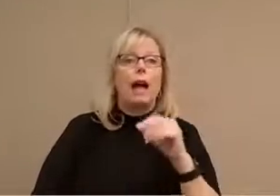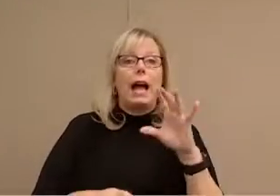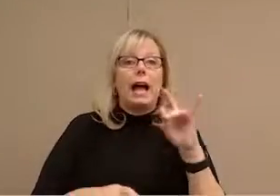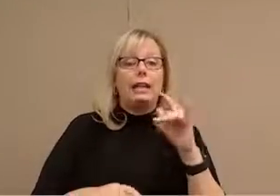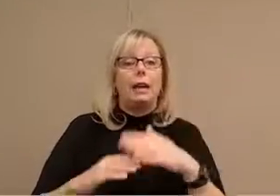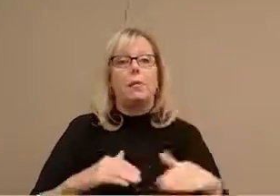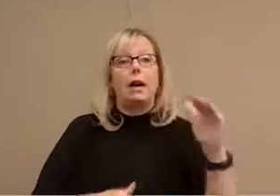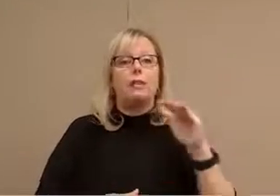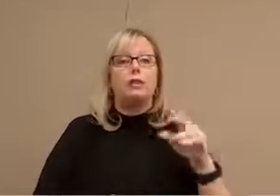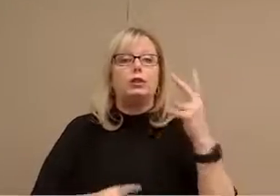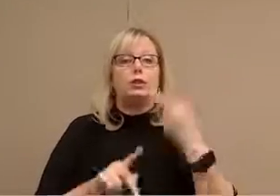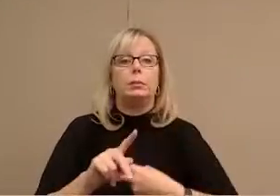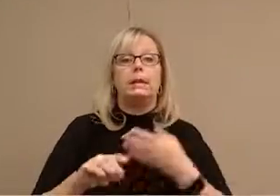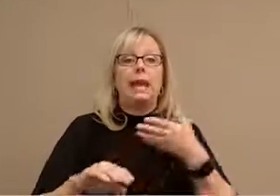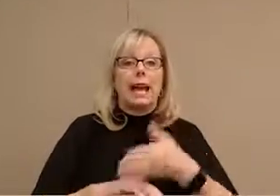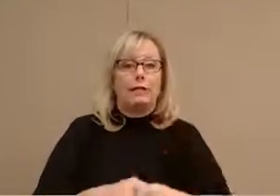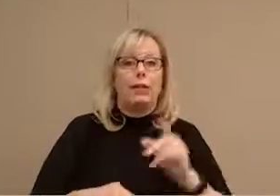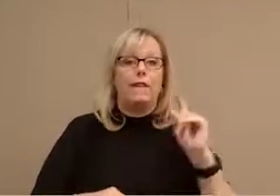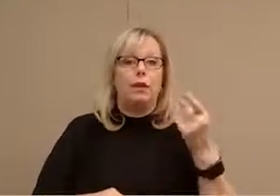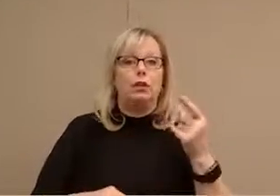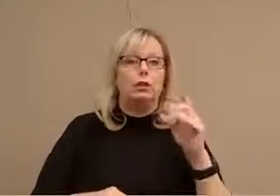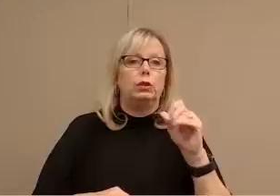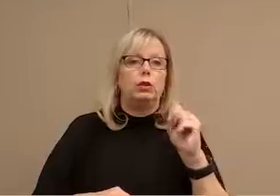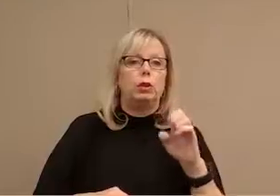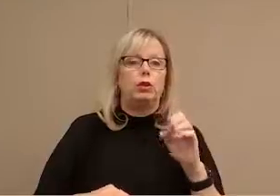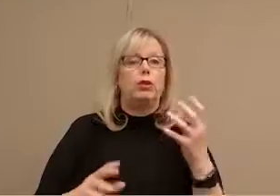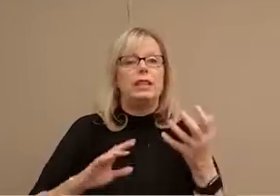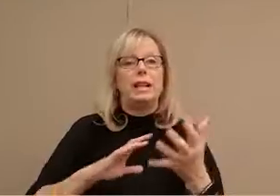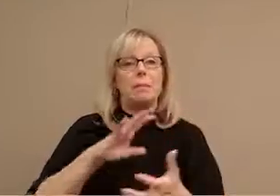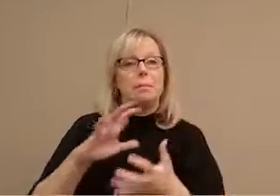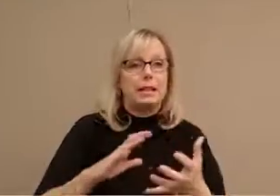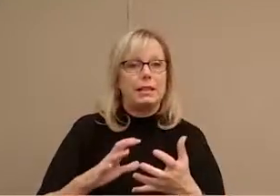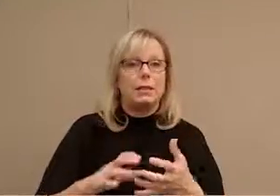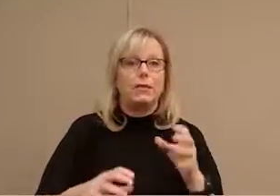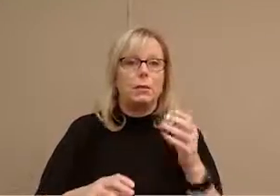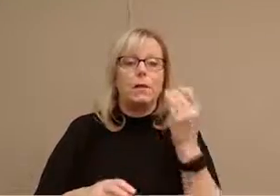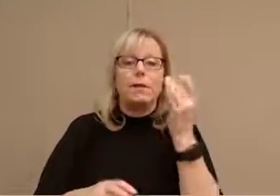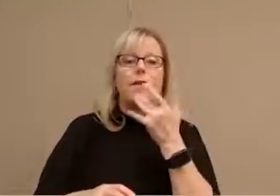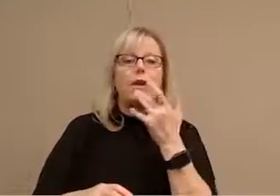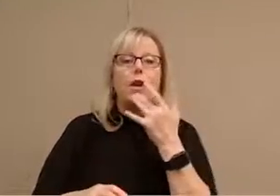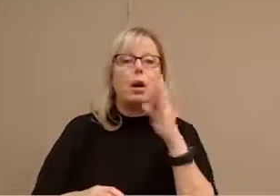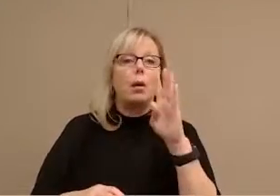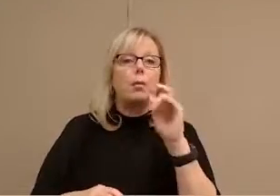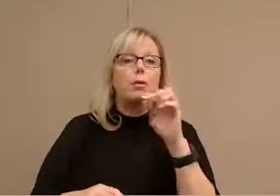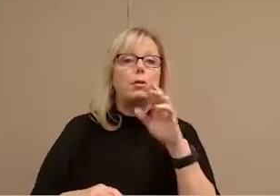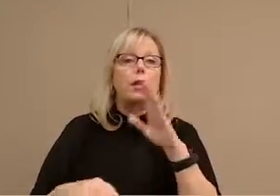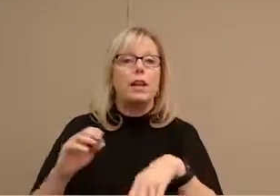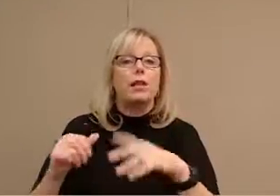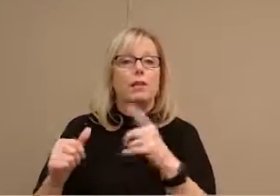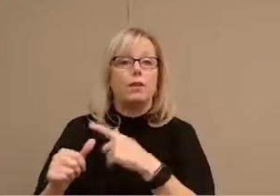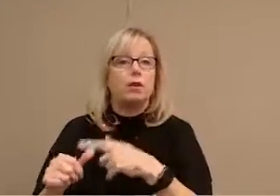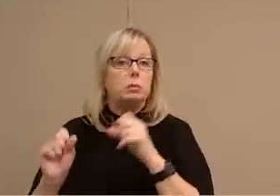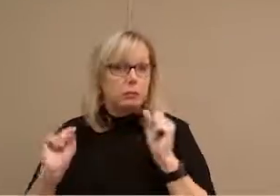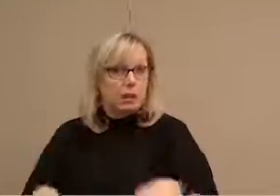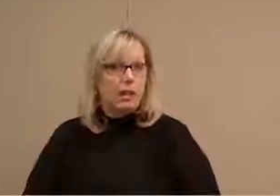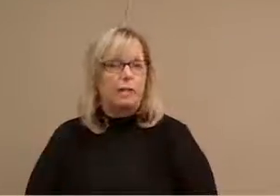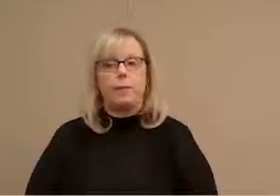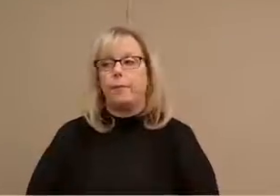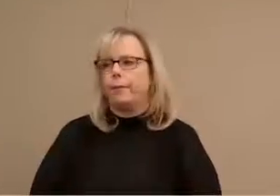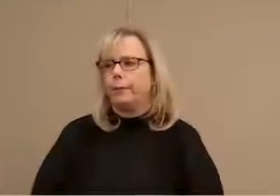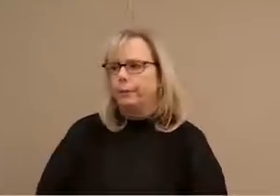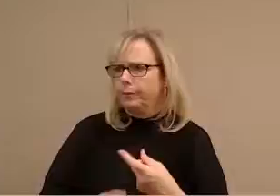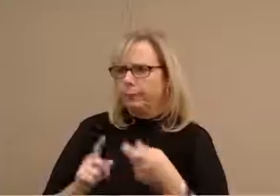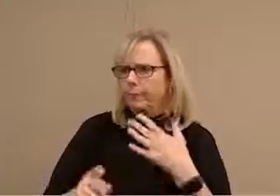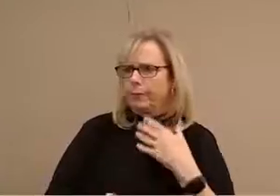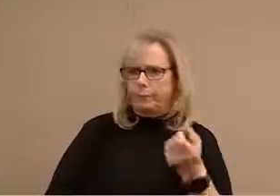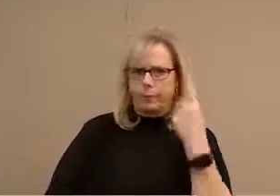that first dose. And you can mix and match if you wish to receive a booster that's different from your primary series. And I understand